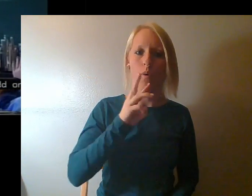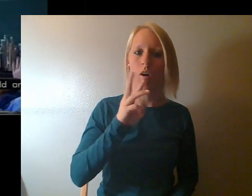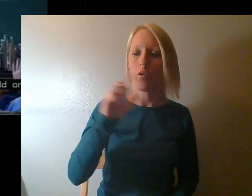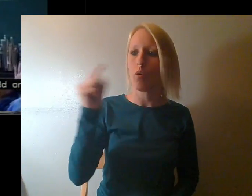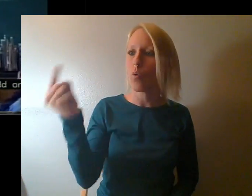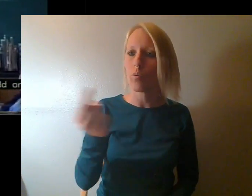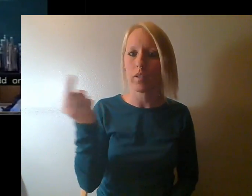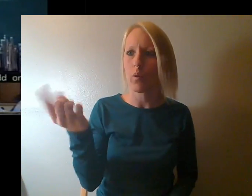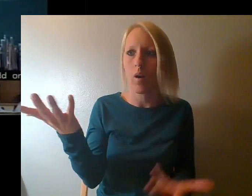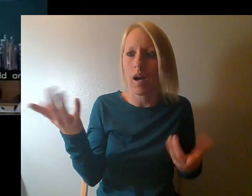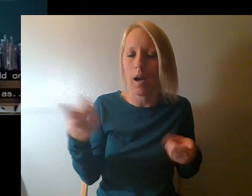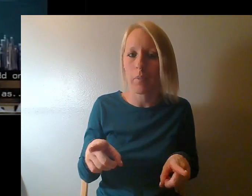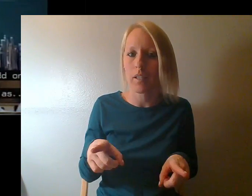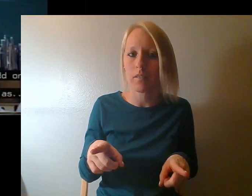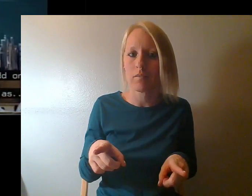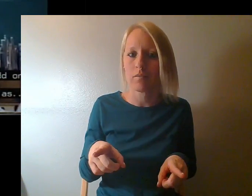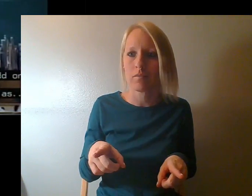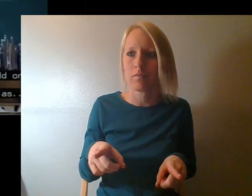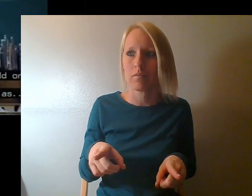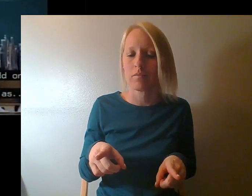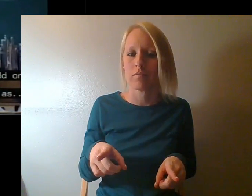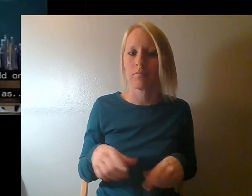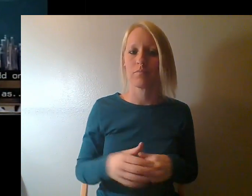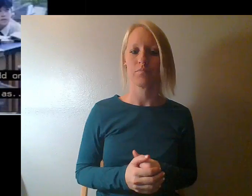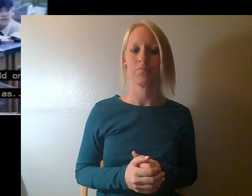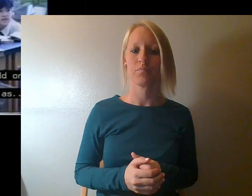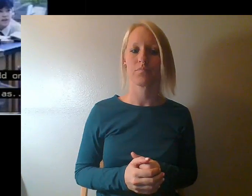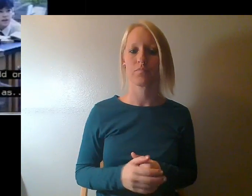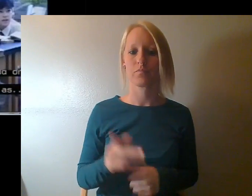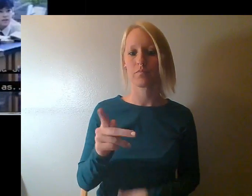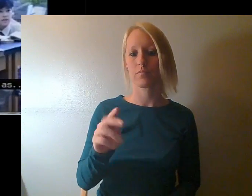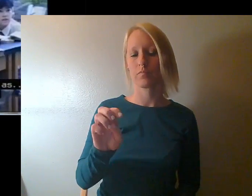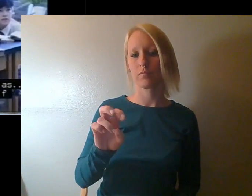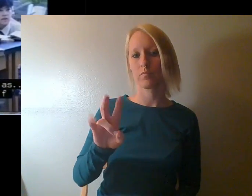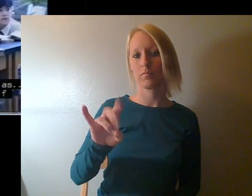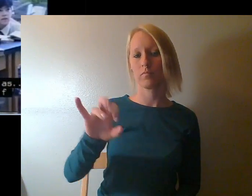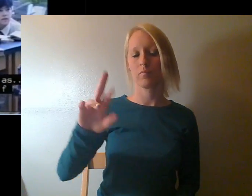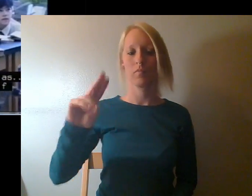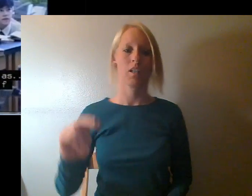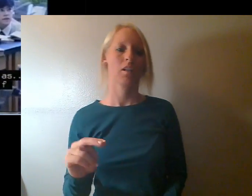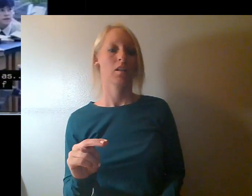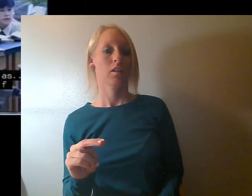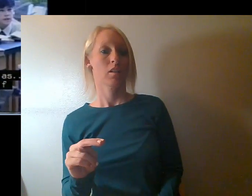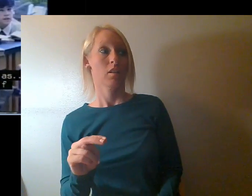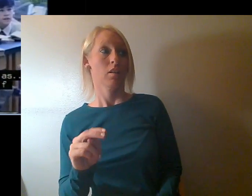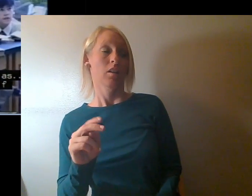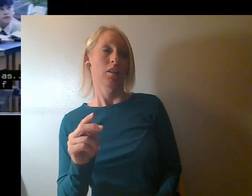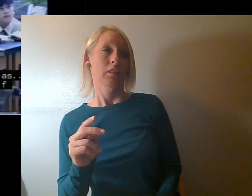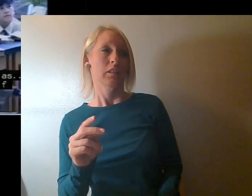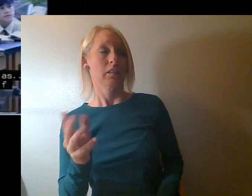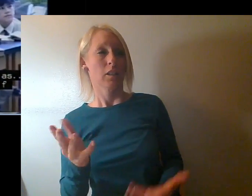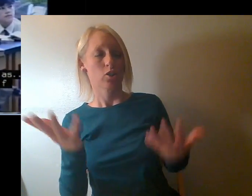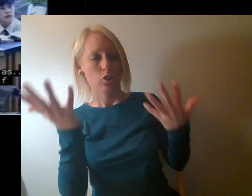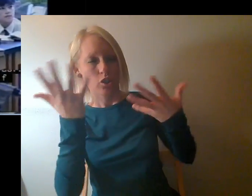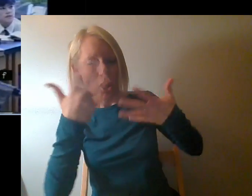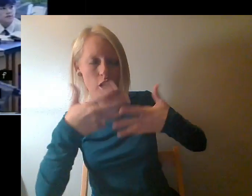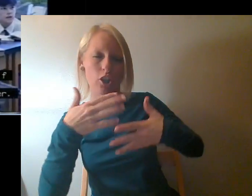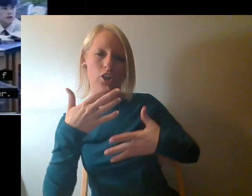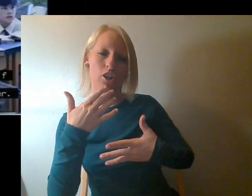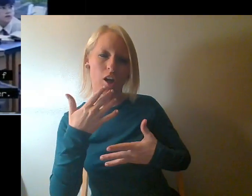Kevin. Well, it's not going to be as, it's going to be darker than it would. The color would be